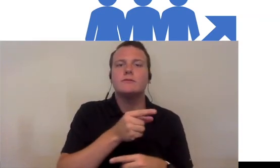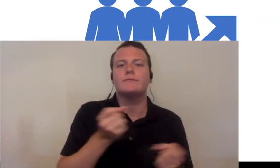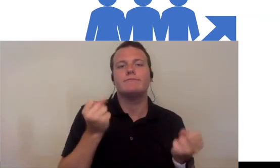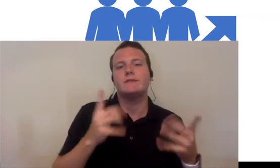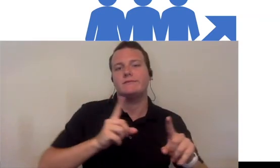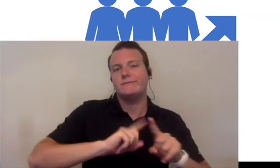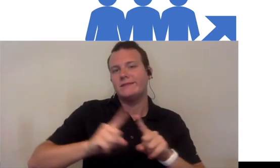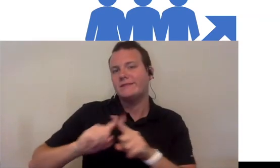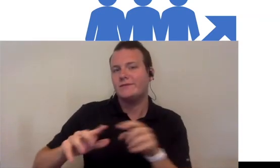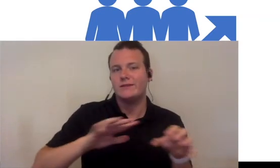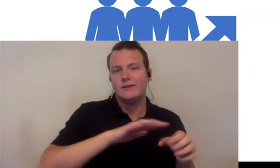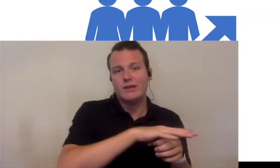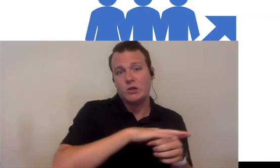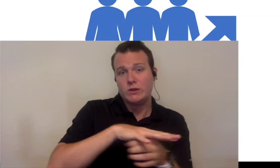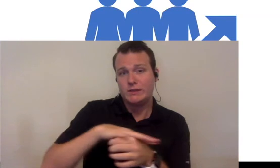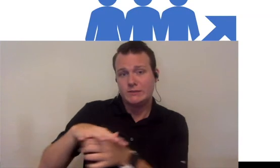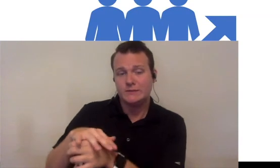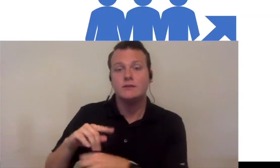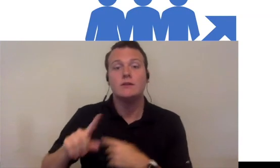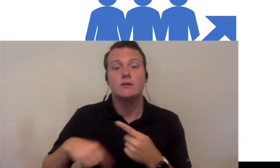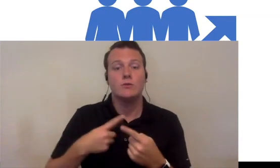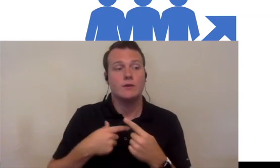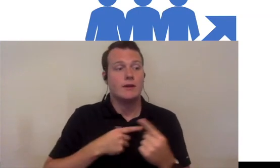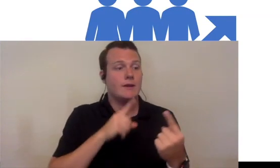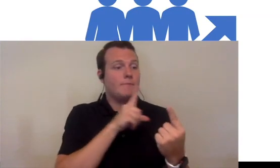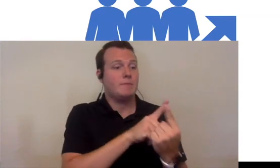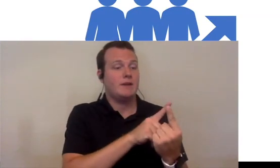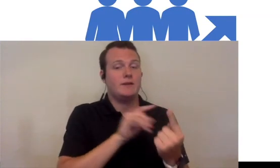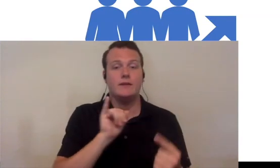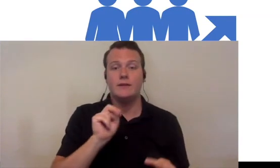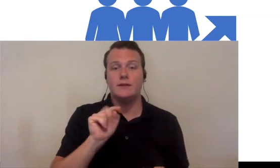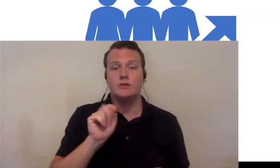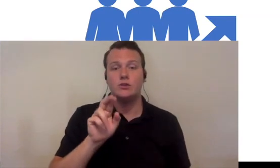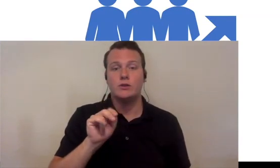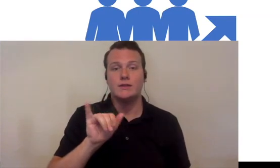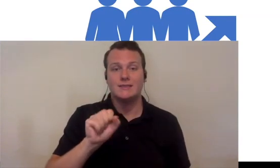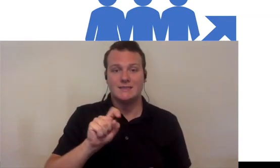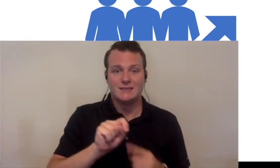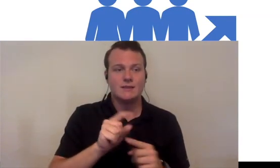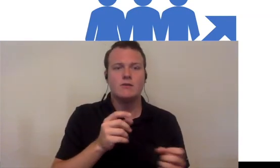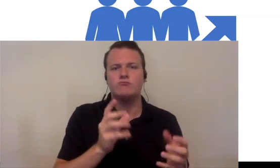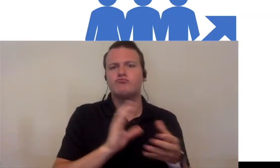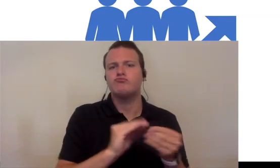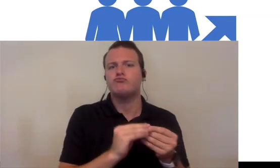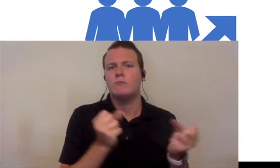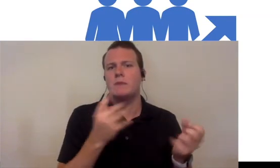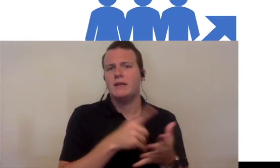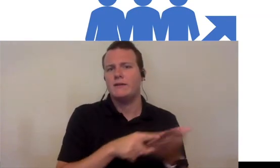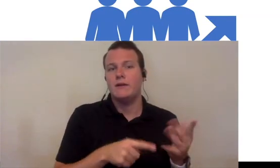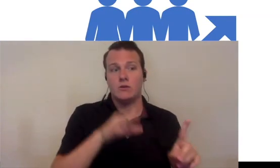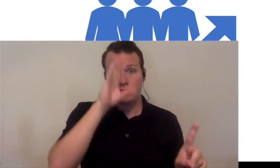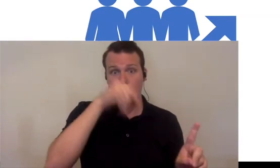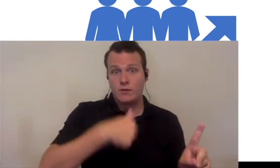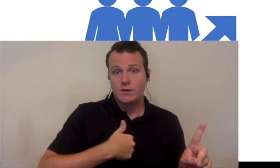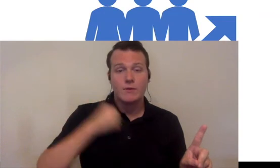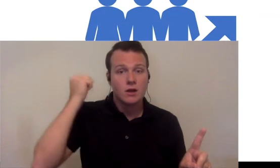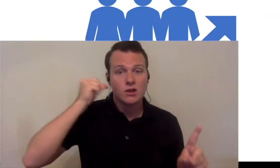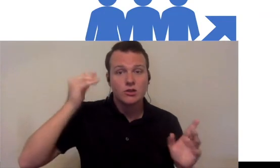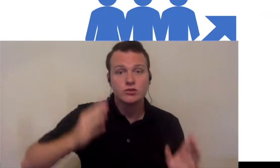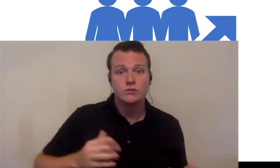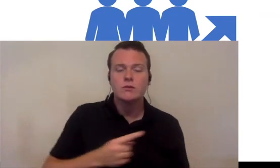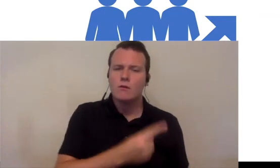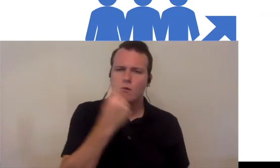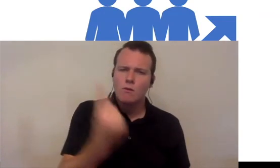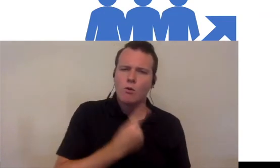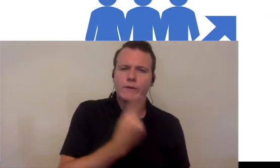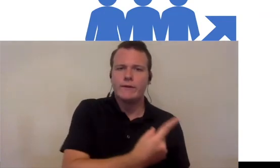When I go to my internist, we talk about a number of things. But he knows I'm an audiologist, and he always starts to talk. He always asks me, one